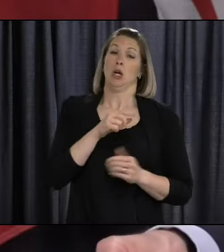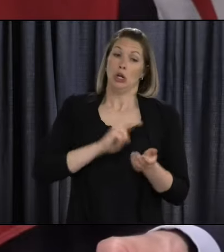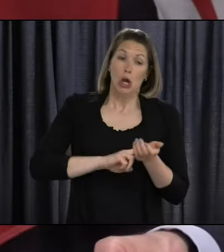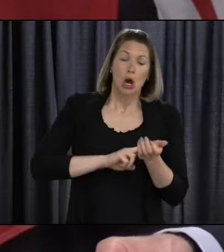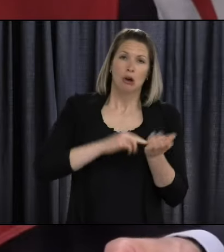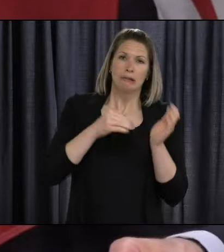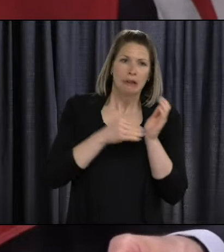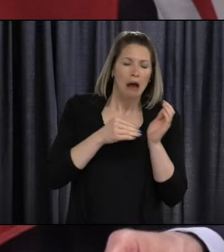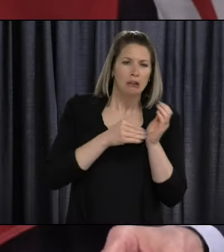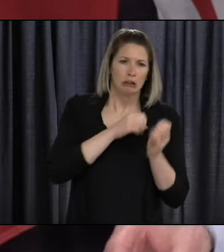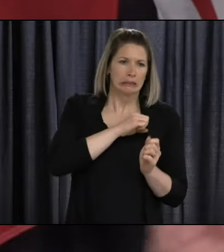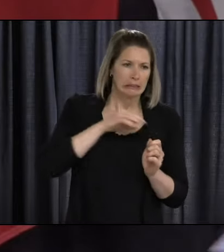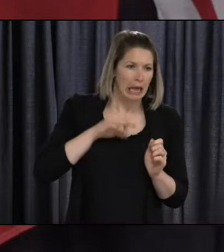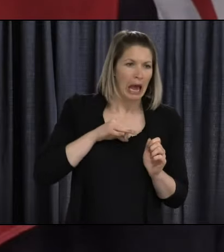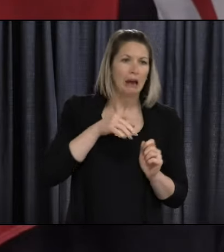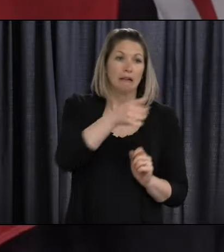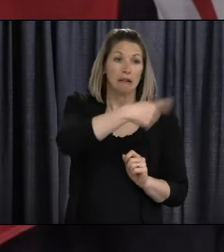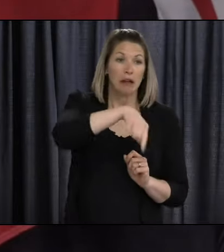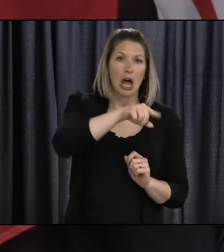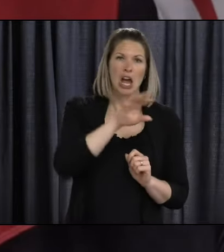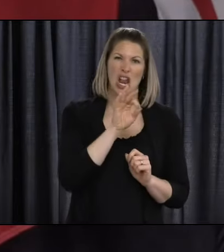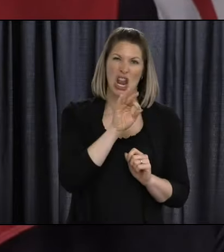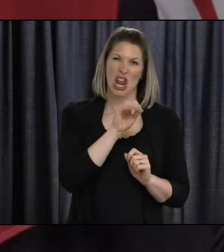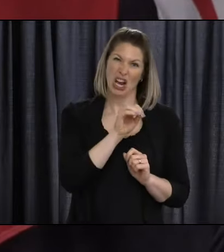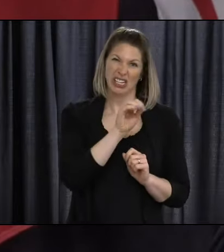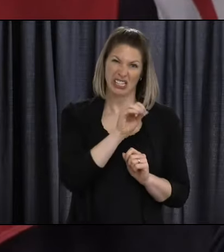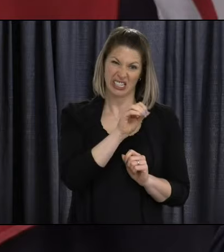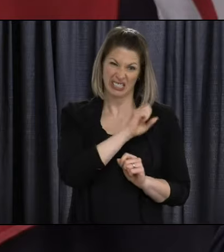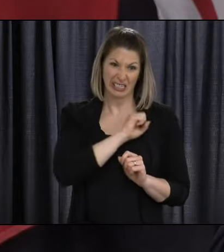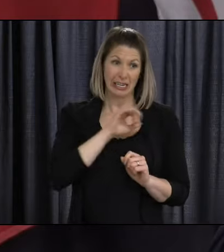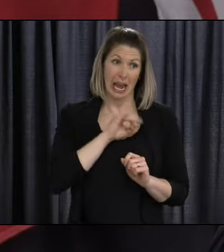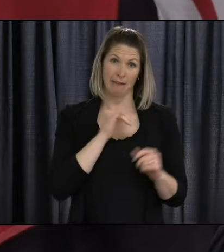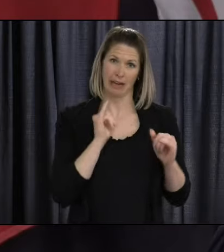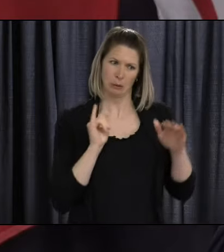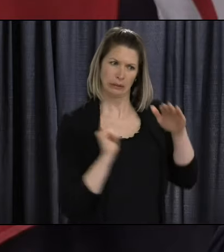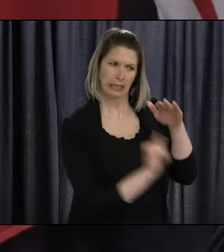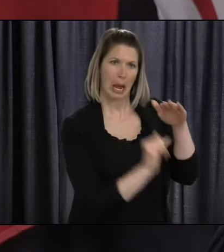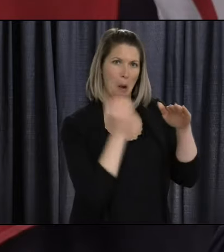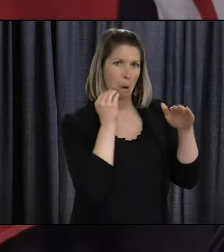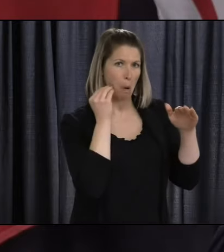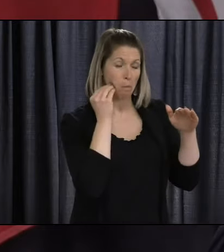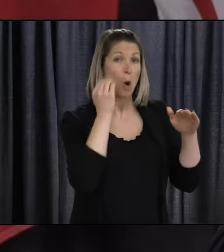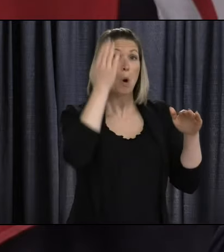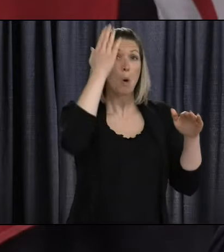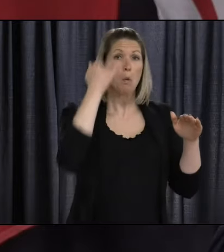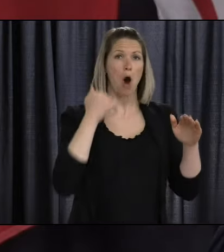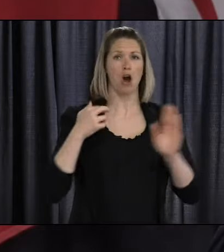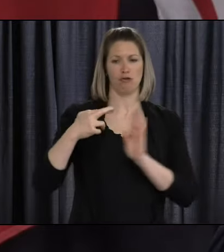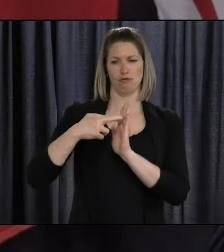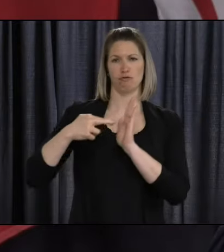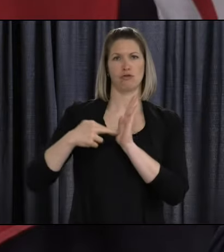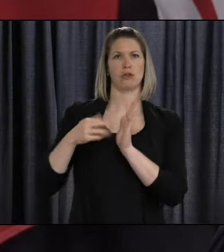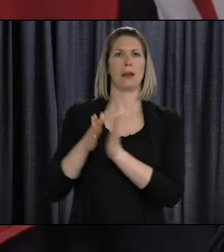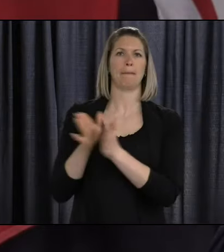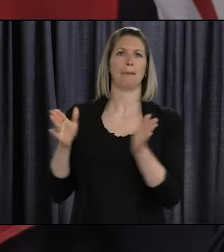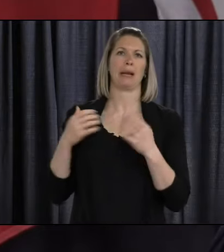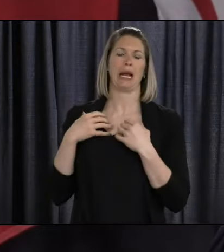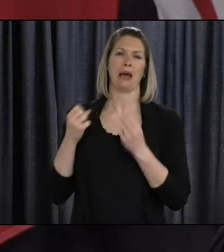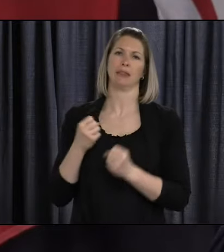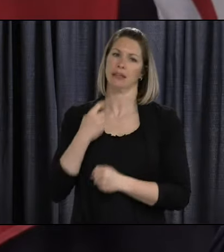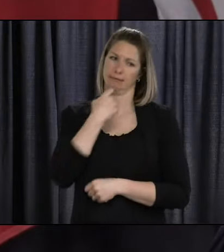is important, is precautionary measure on behalf of Eastern Health. So our message to these essential workers